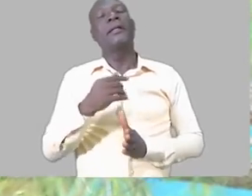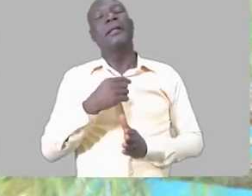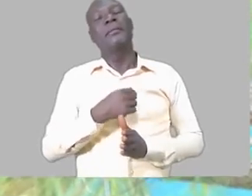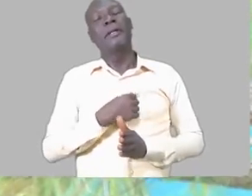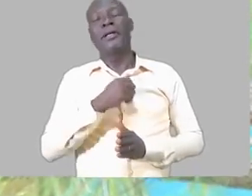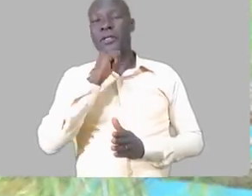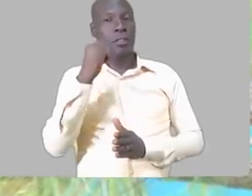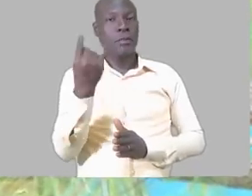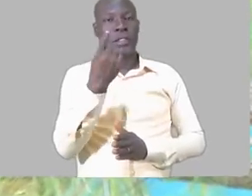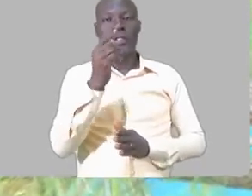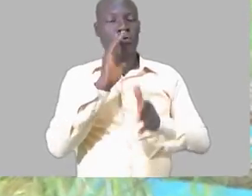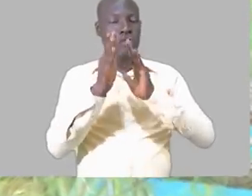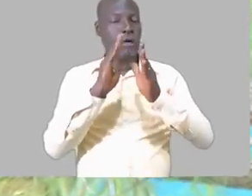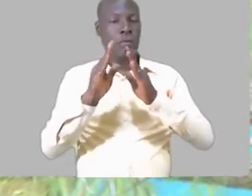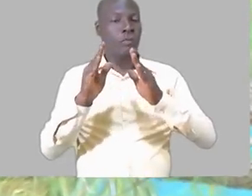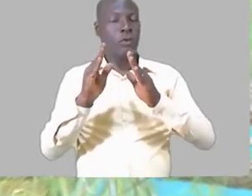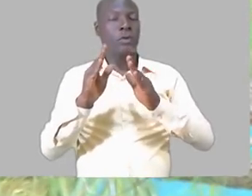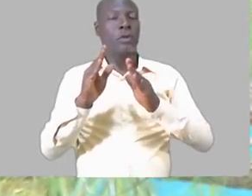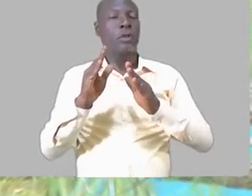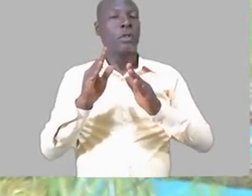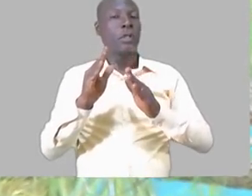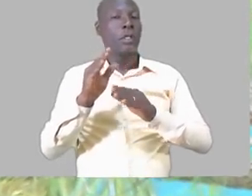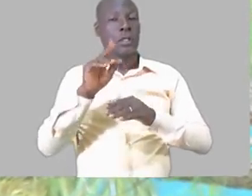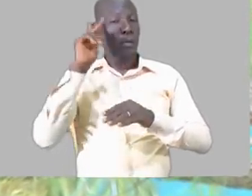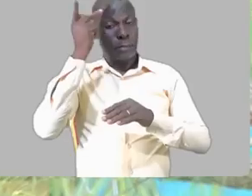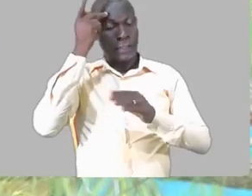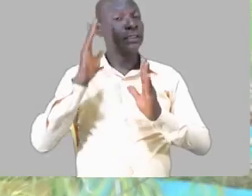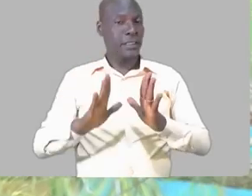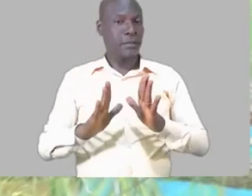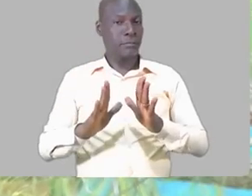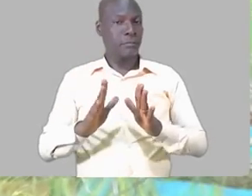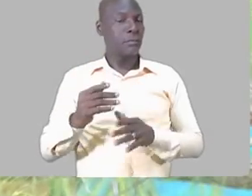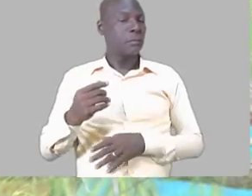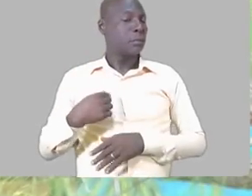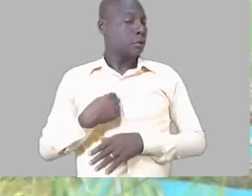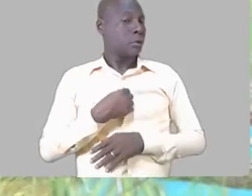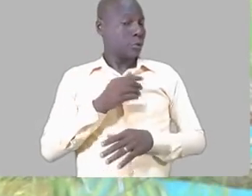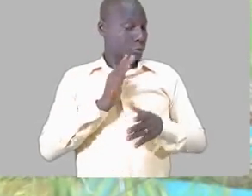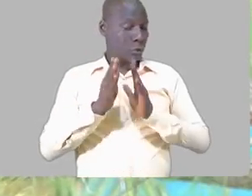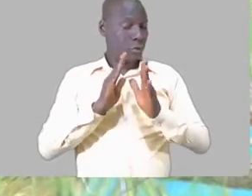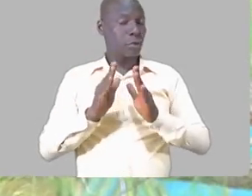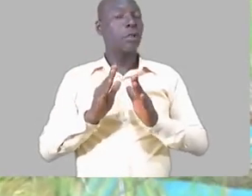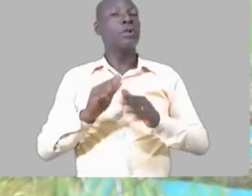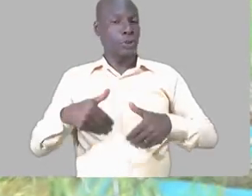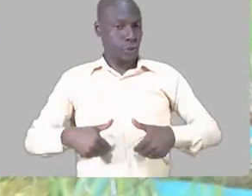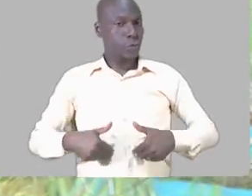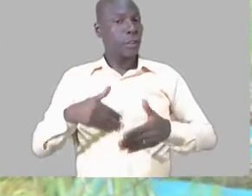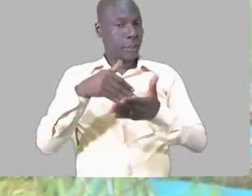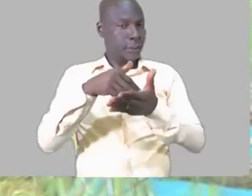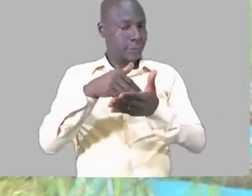yankasa amfa young people eho a all the time no na je se de asem no akwakosoa ye papa no ene ye maame